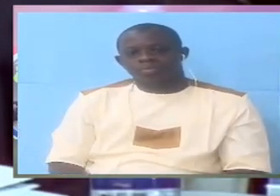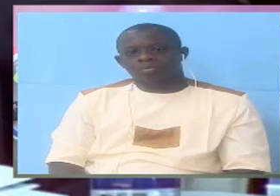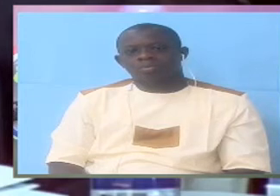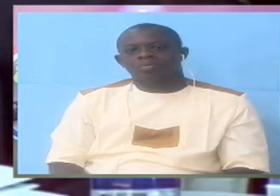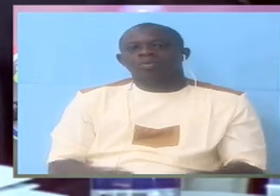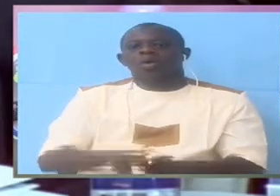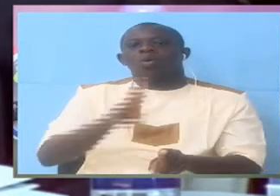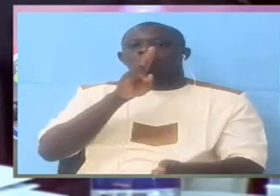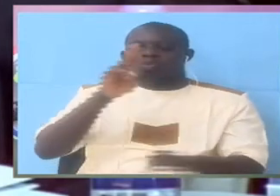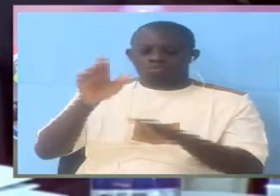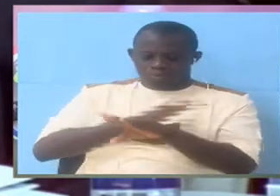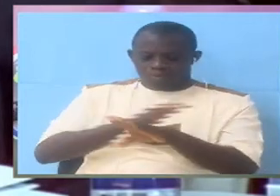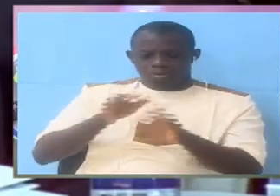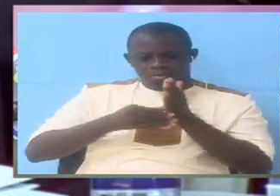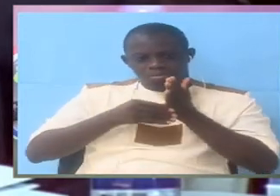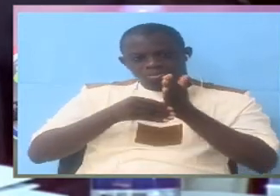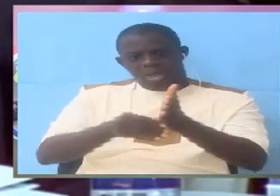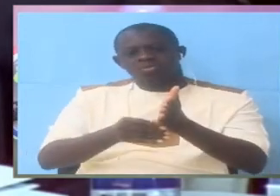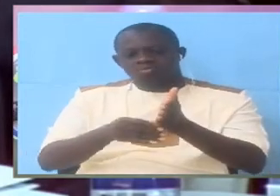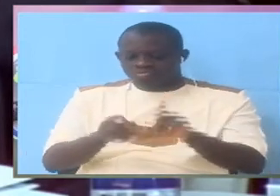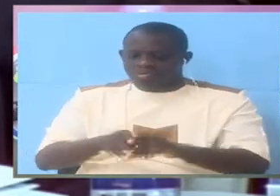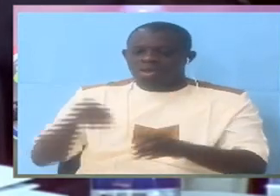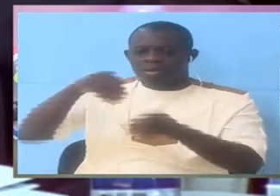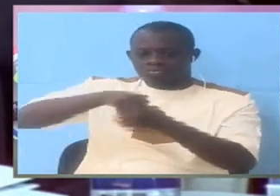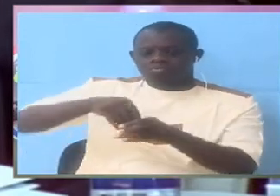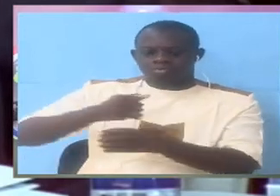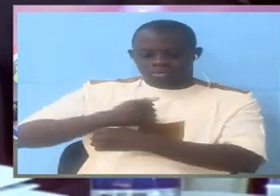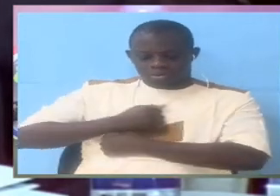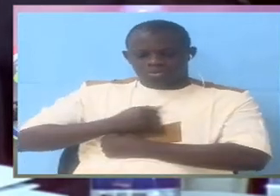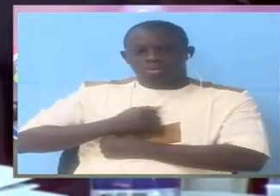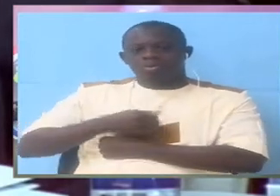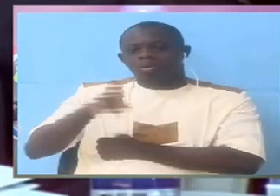And who was Director of Internal Security?